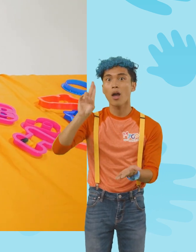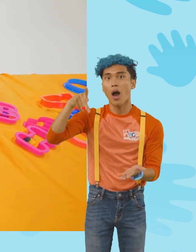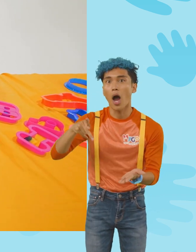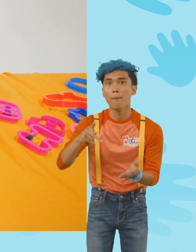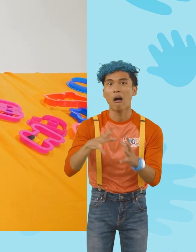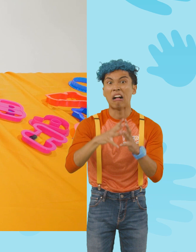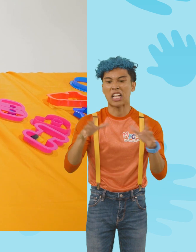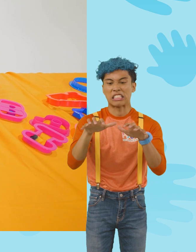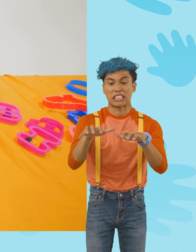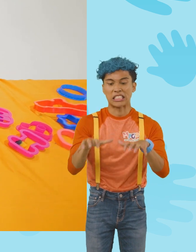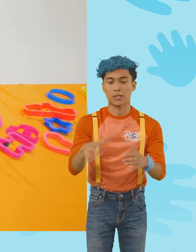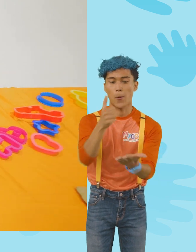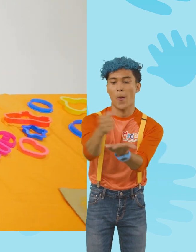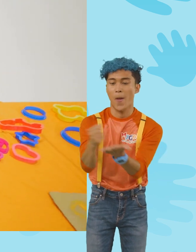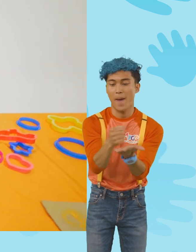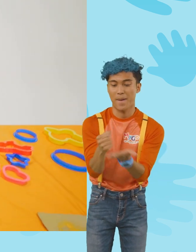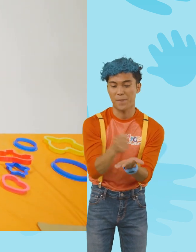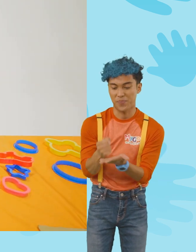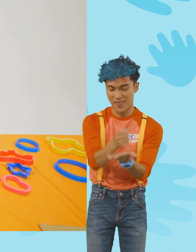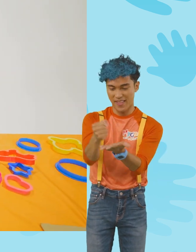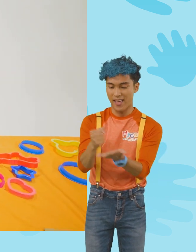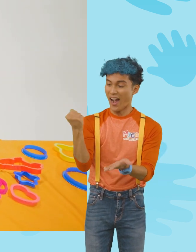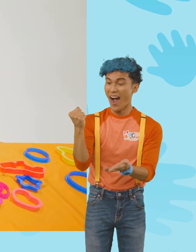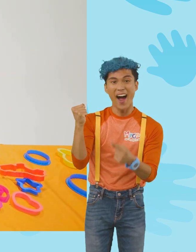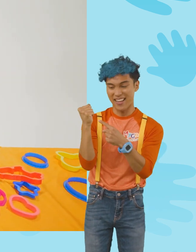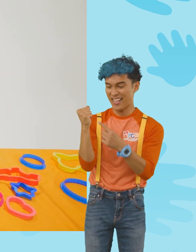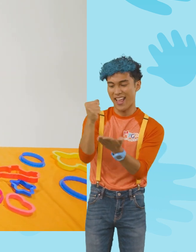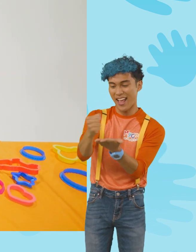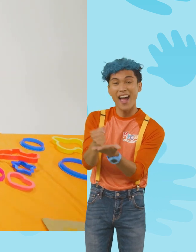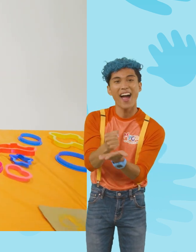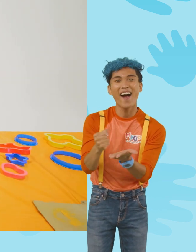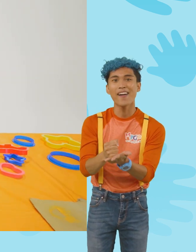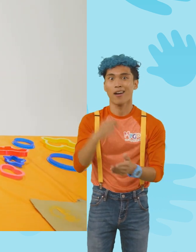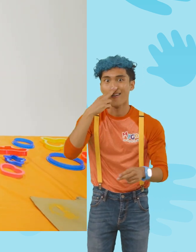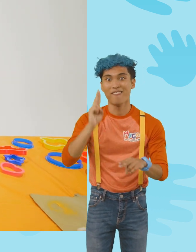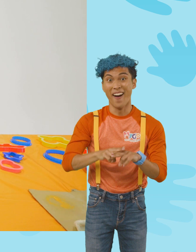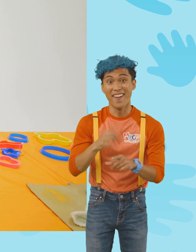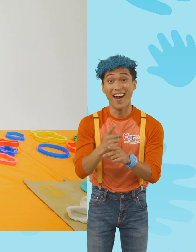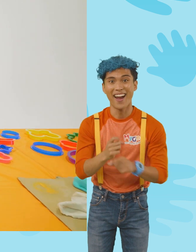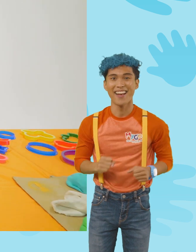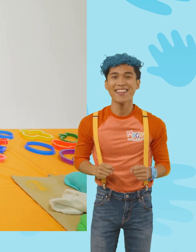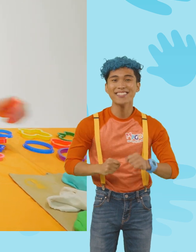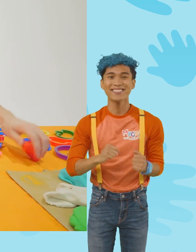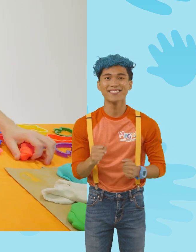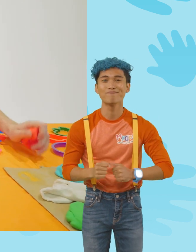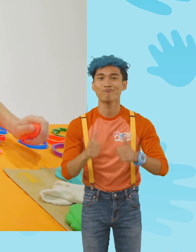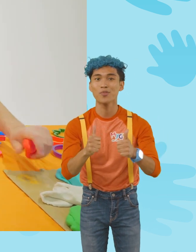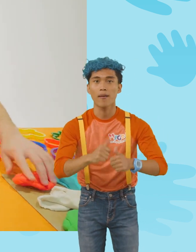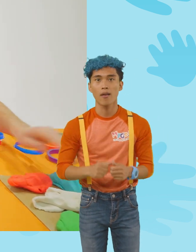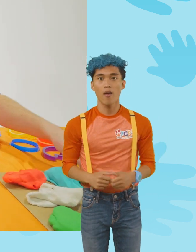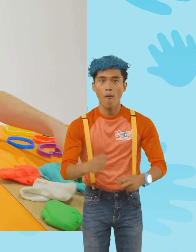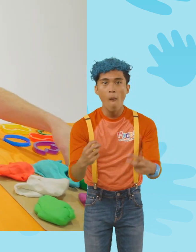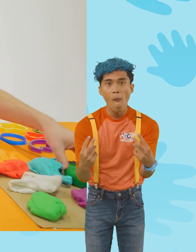lot of the pieces by smashing it. Yeah, it's kind of fun, huh? Okay, but